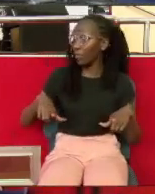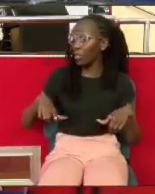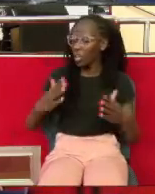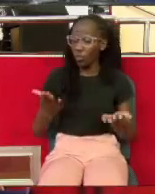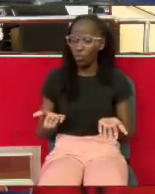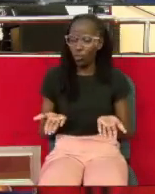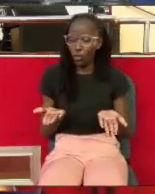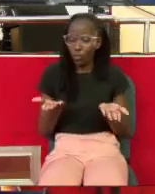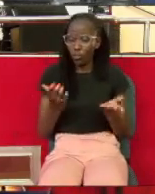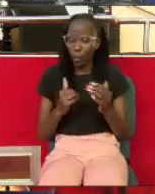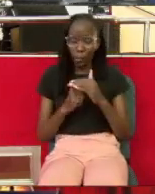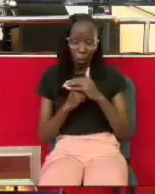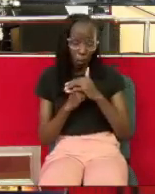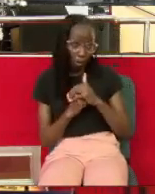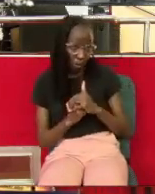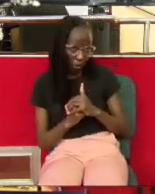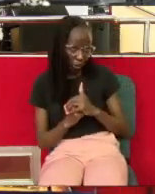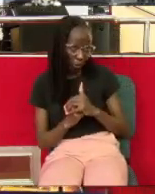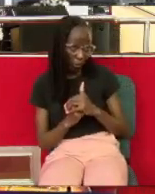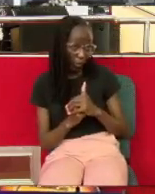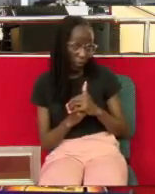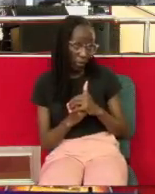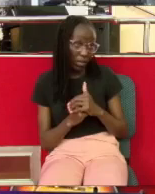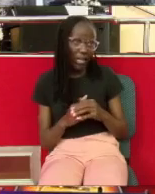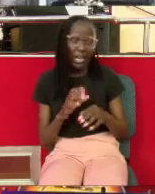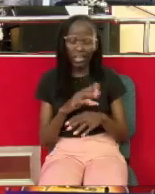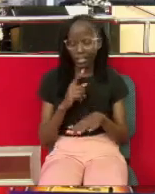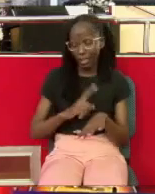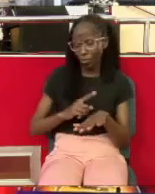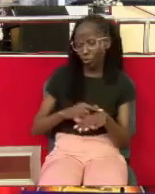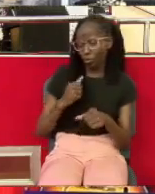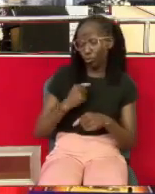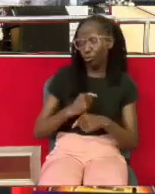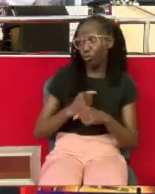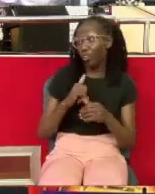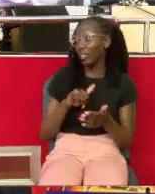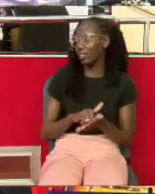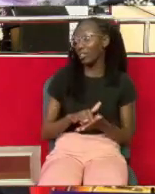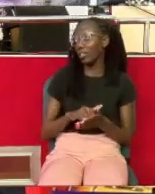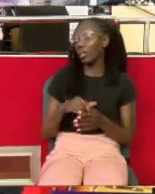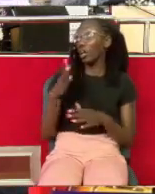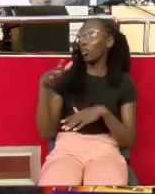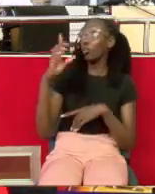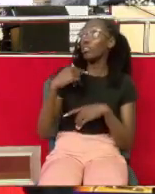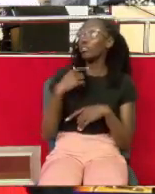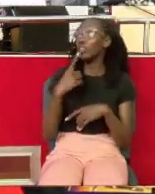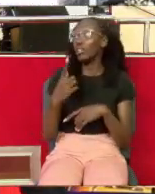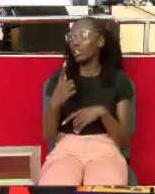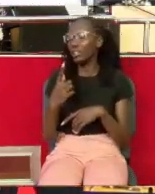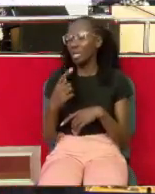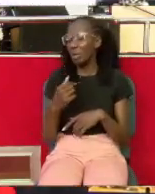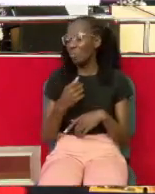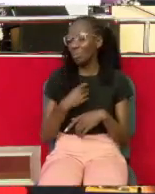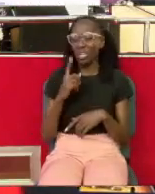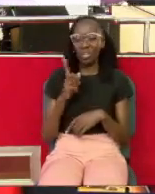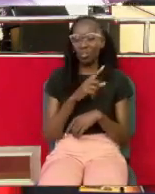up a worship. And when you do so, God says, such you will not despise.